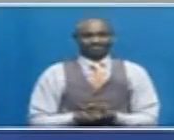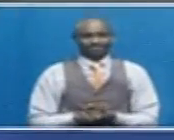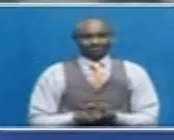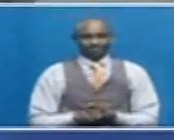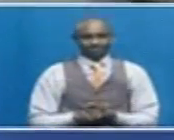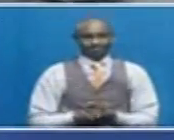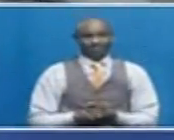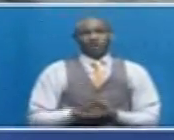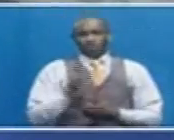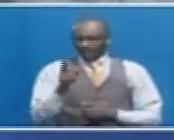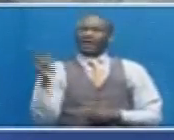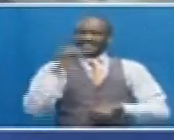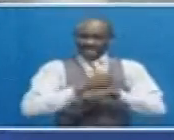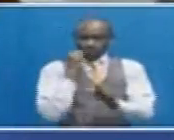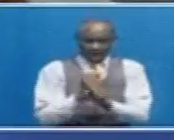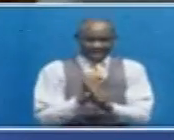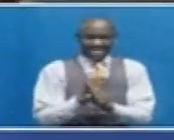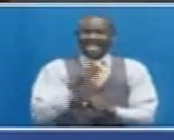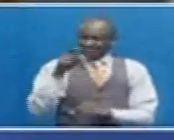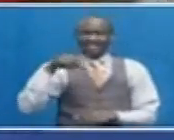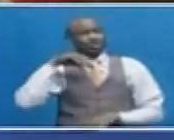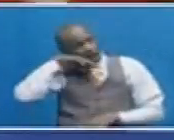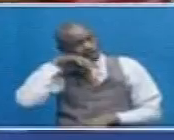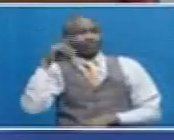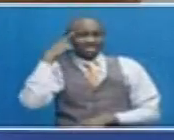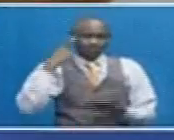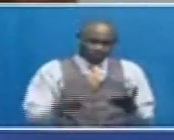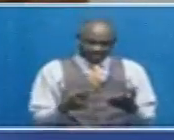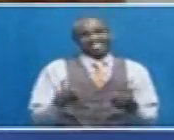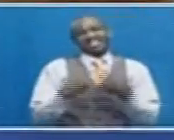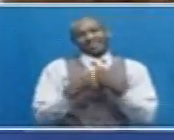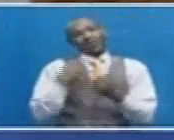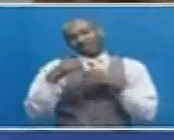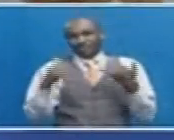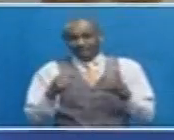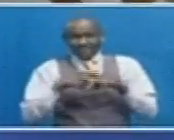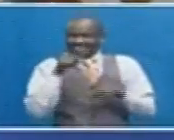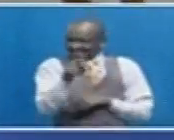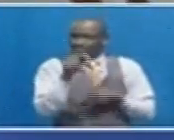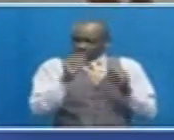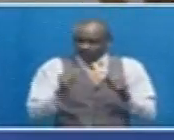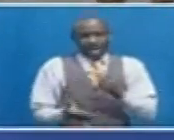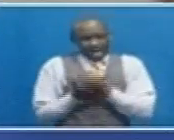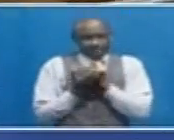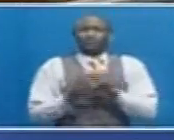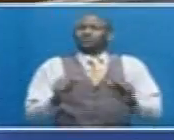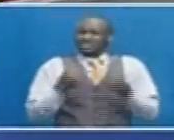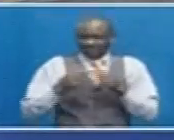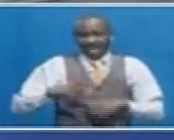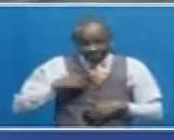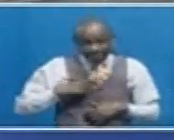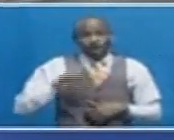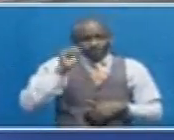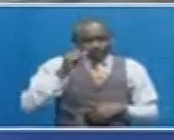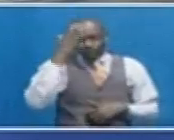For Daisy, a day's work just like for every other dog is one big game, only that this game could help in saving lives by detecting the